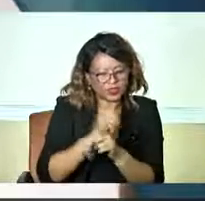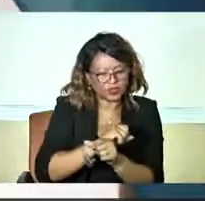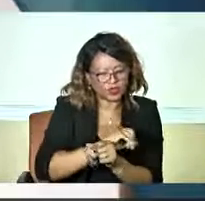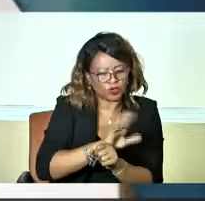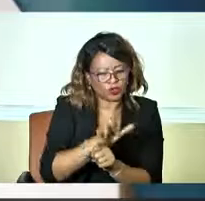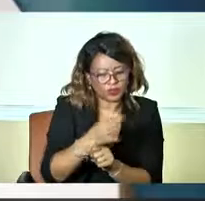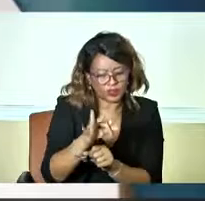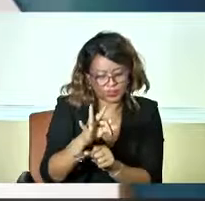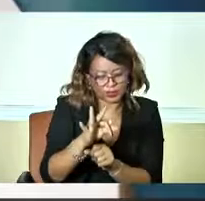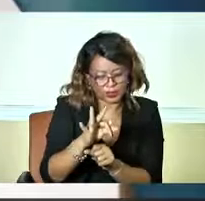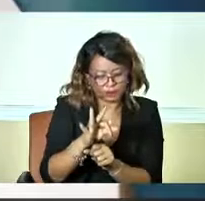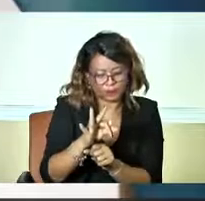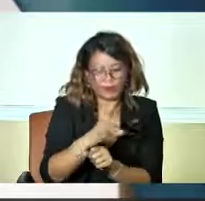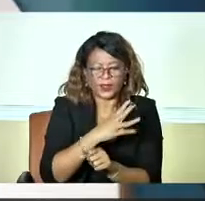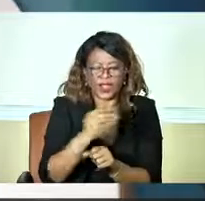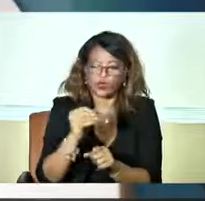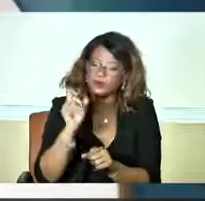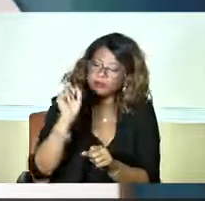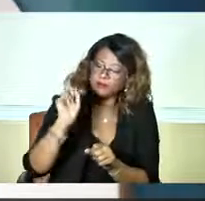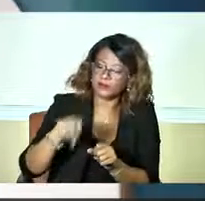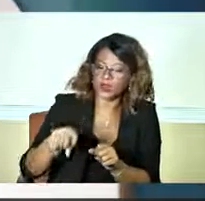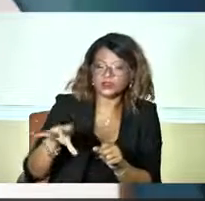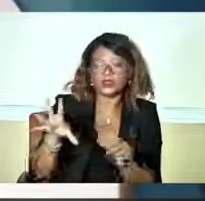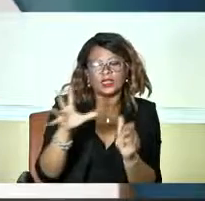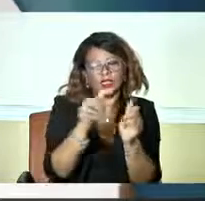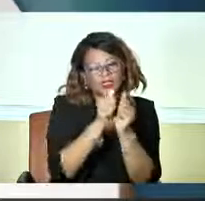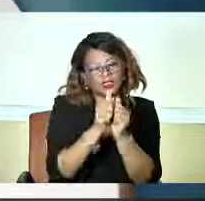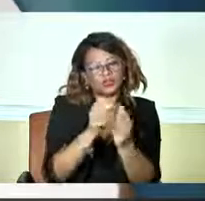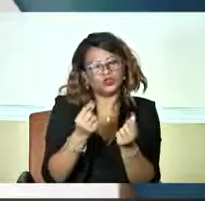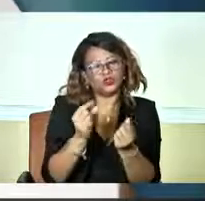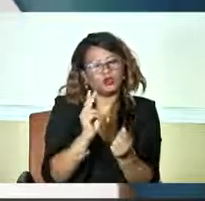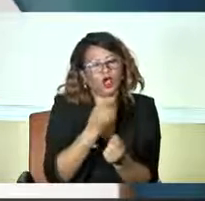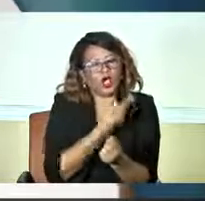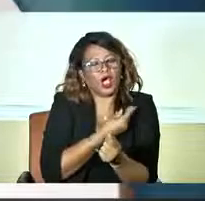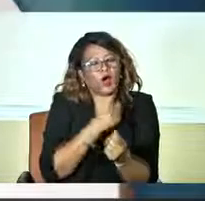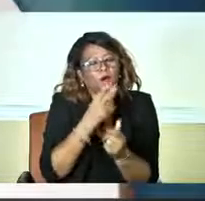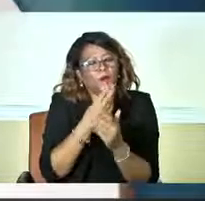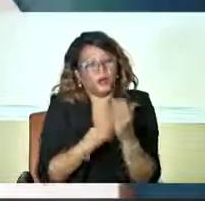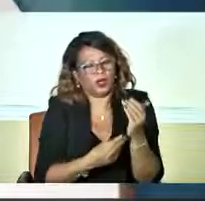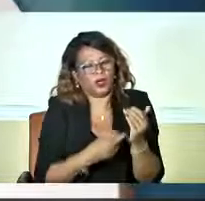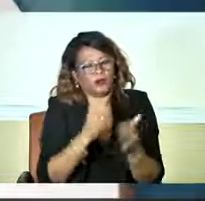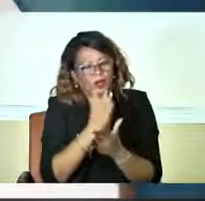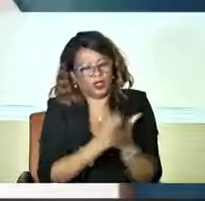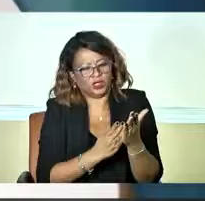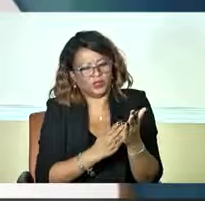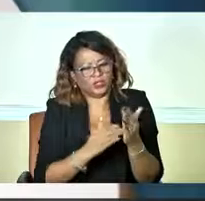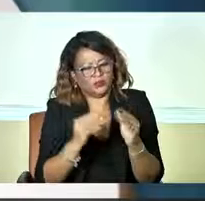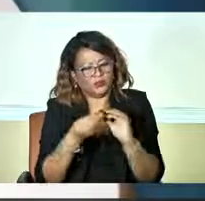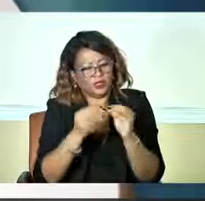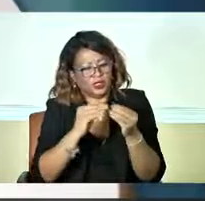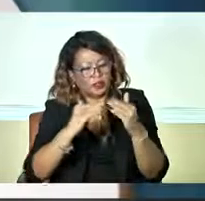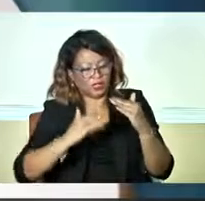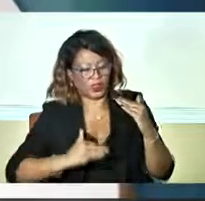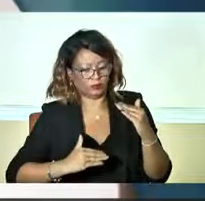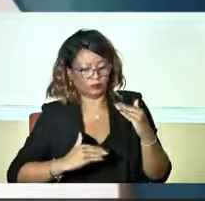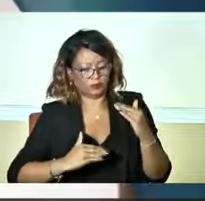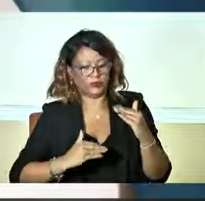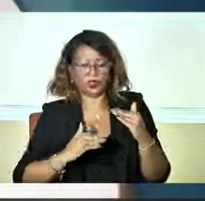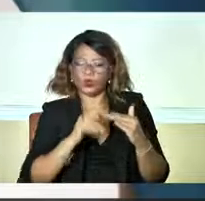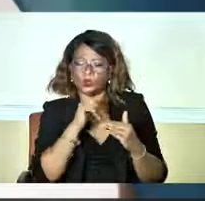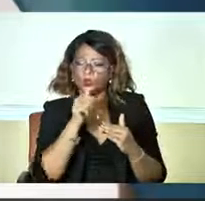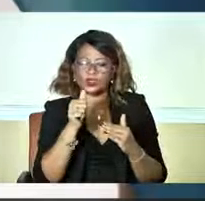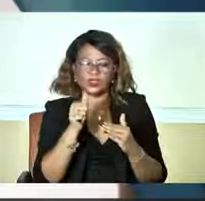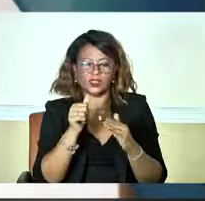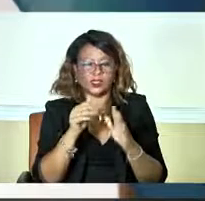pandemic and must collectively do our part to keep the numbers down. We must not